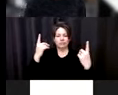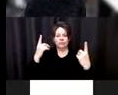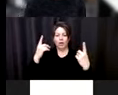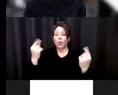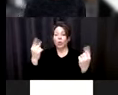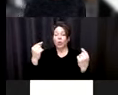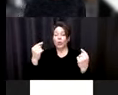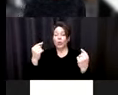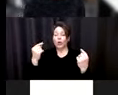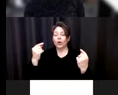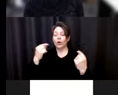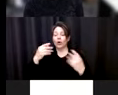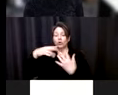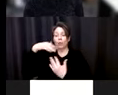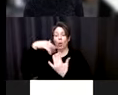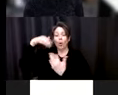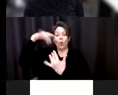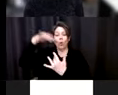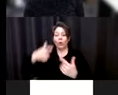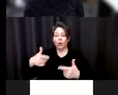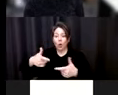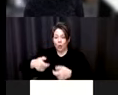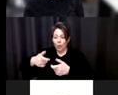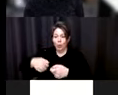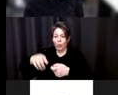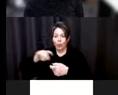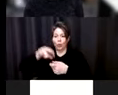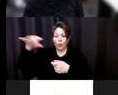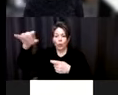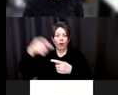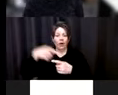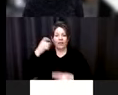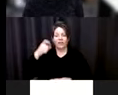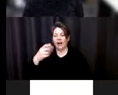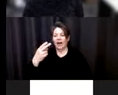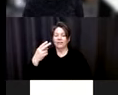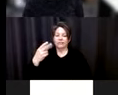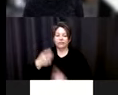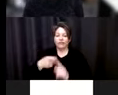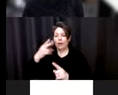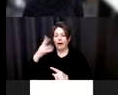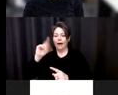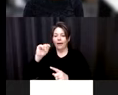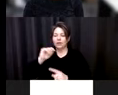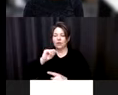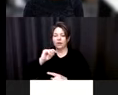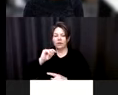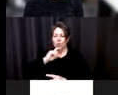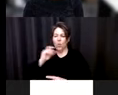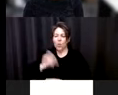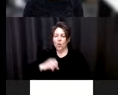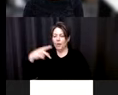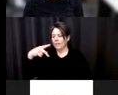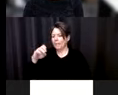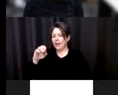of a hut that they found. So it's a quite old petroglyph, which I really thought was beautiful